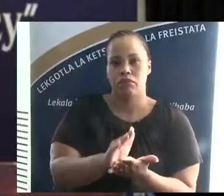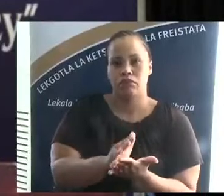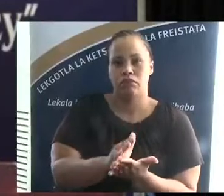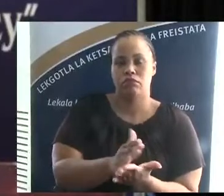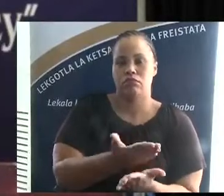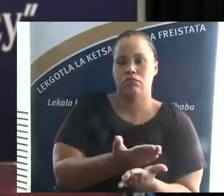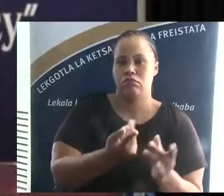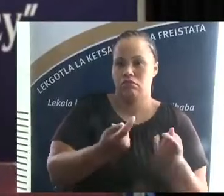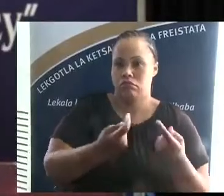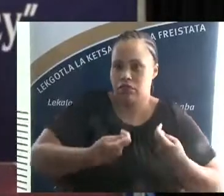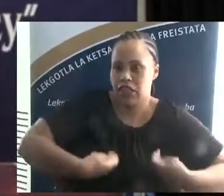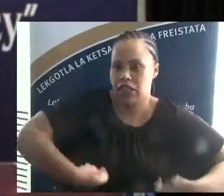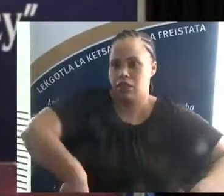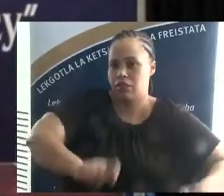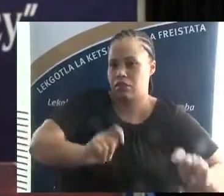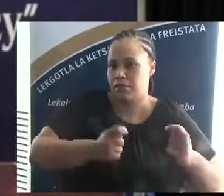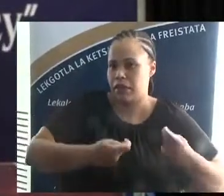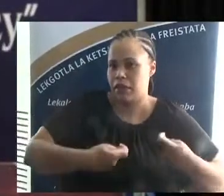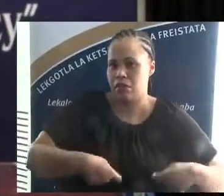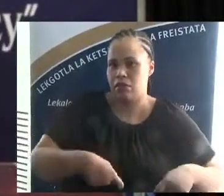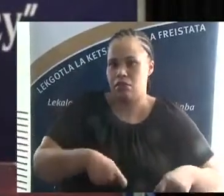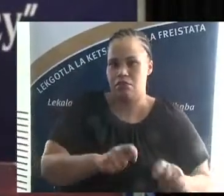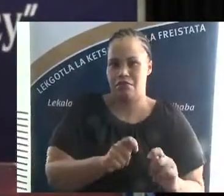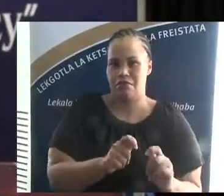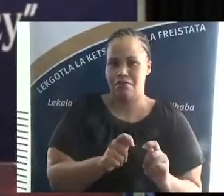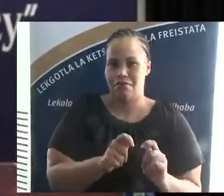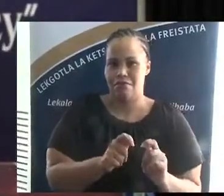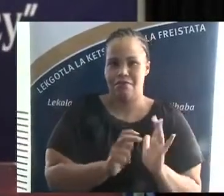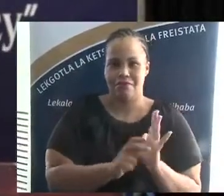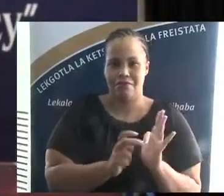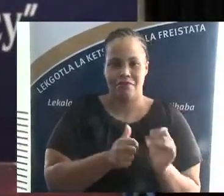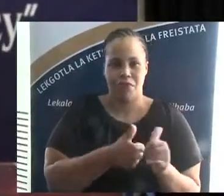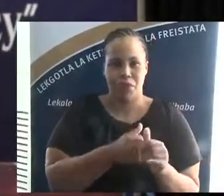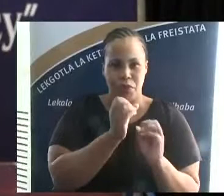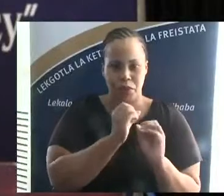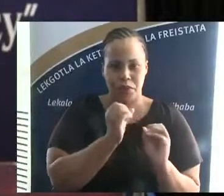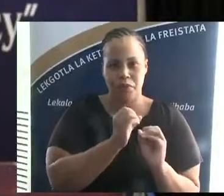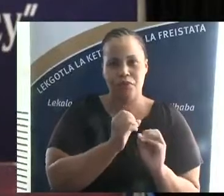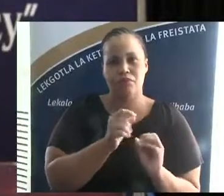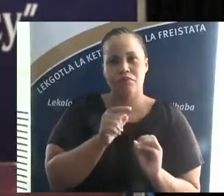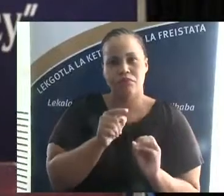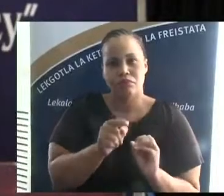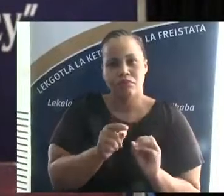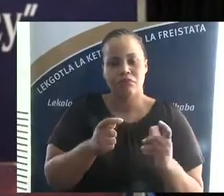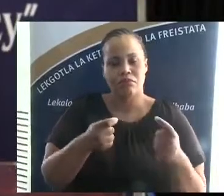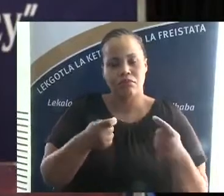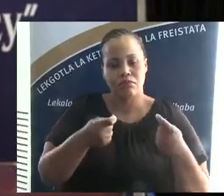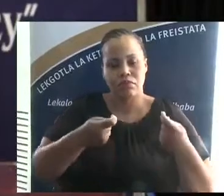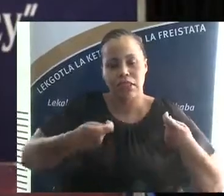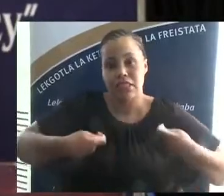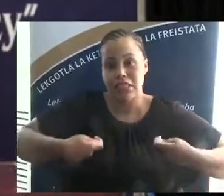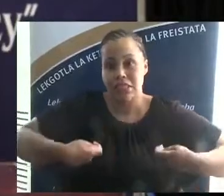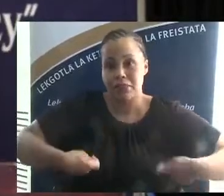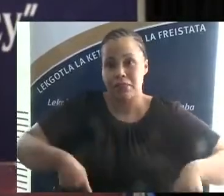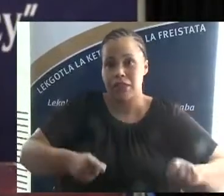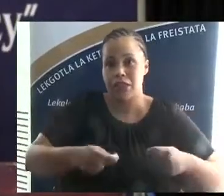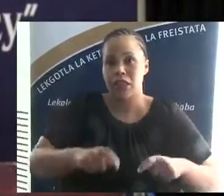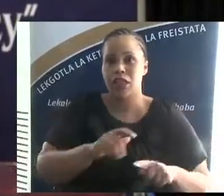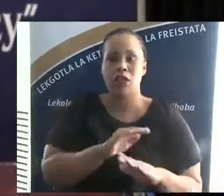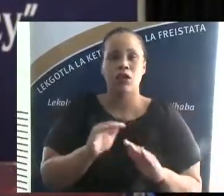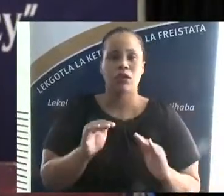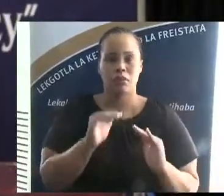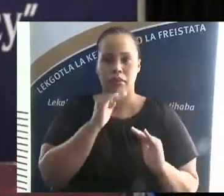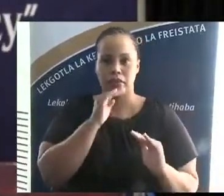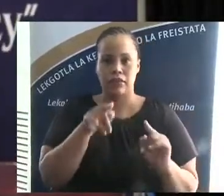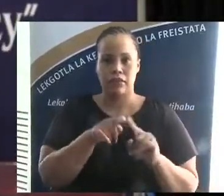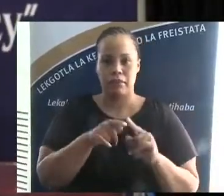reporting, as those determining tests revealed that expenditure does not meet the definition of that irregular expenditure